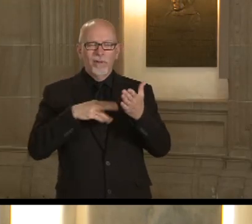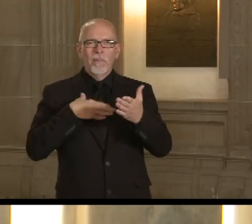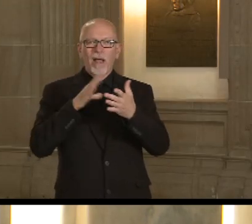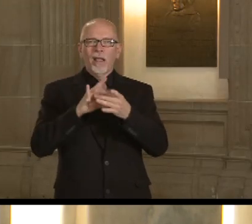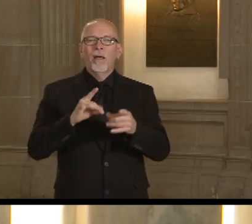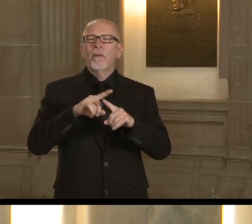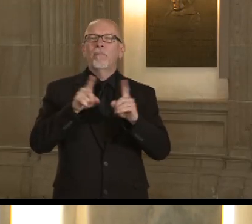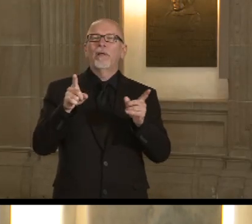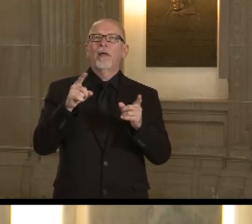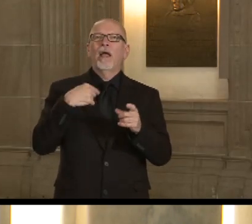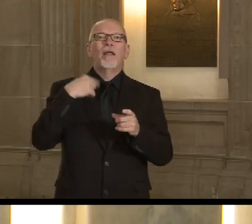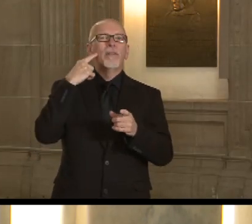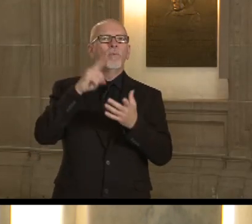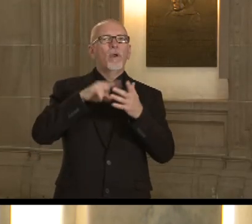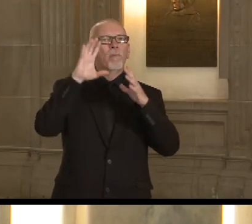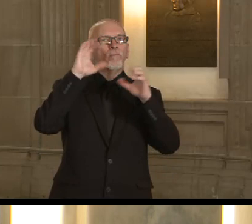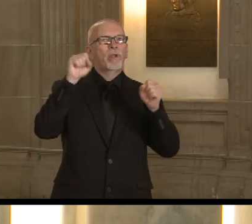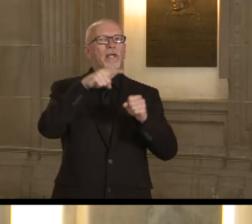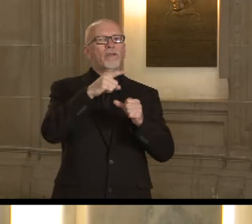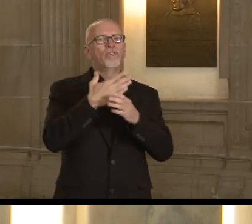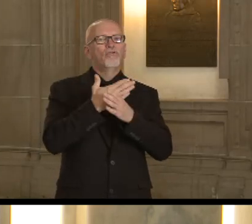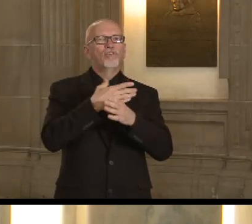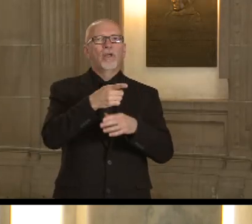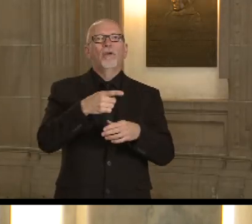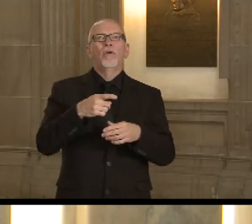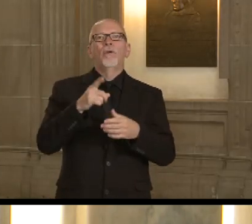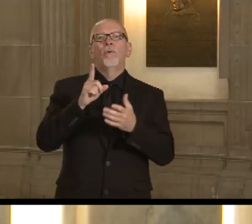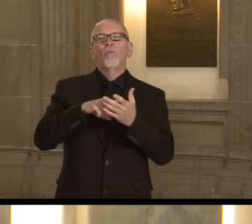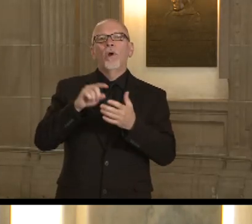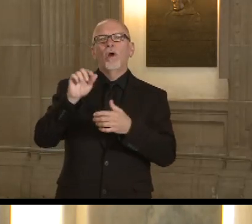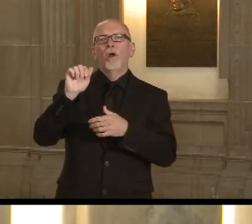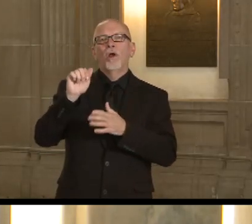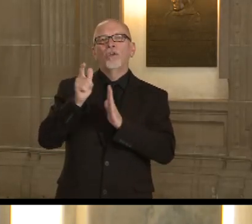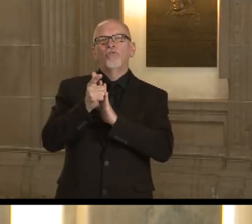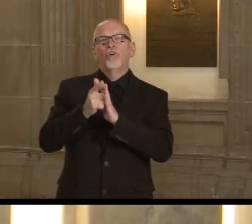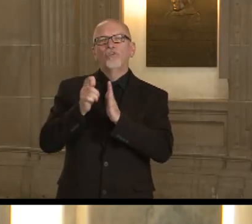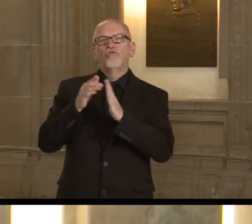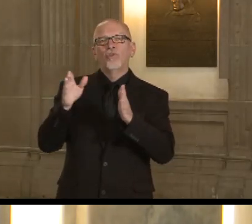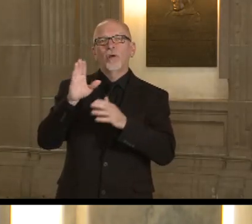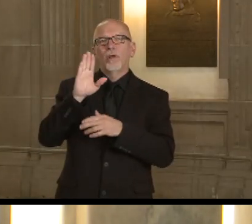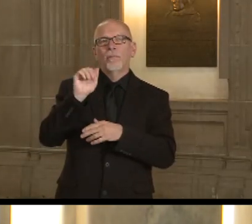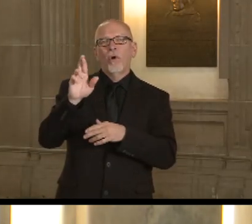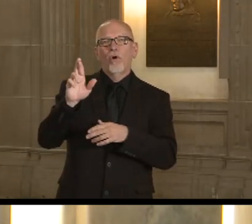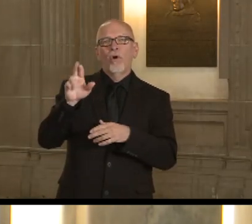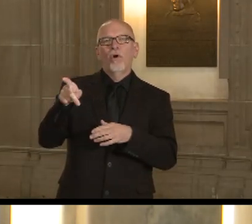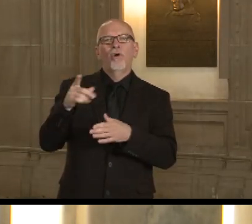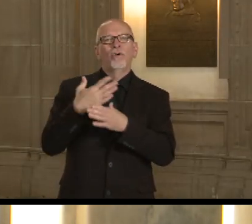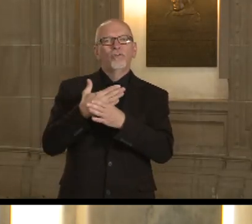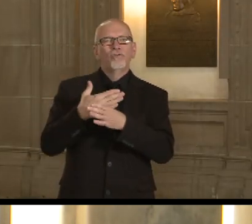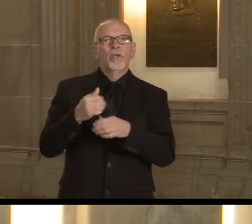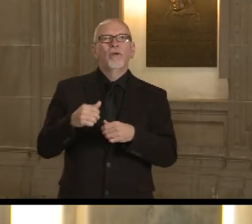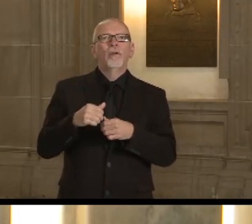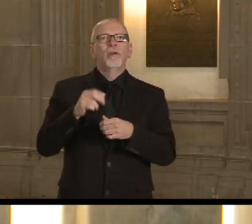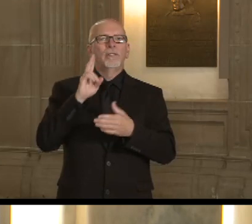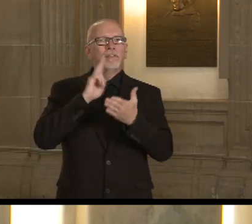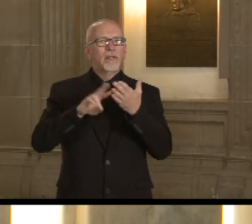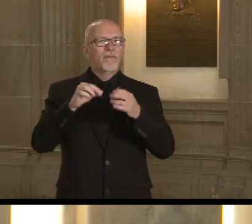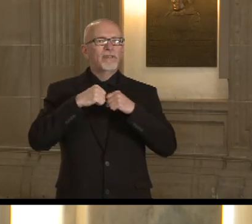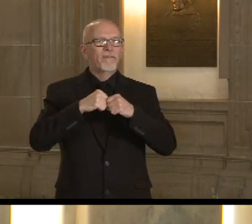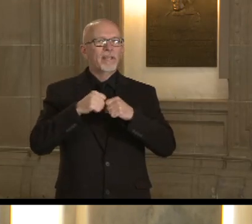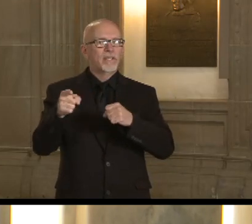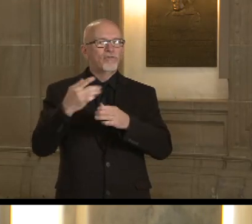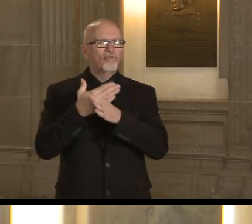think that what the President shared, what the Attorney General Barr shared, what the Secretary of